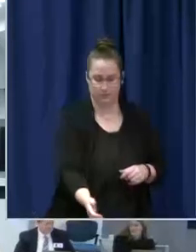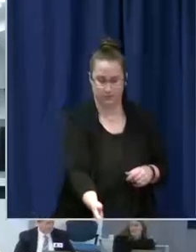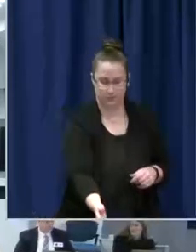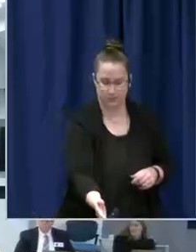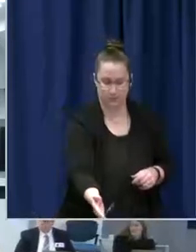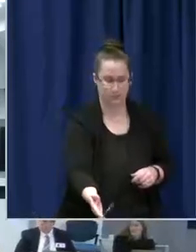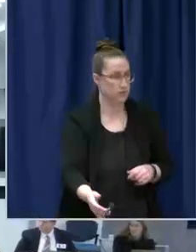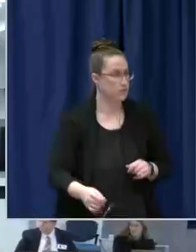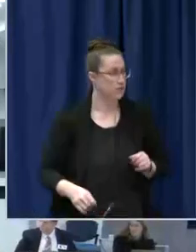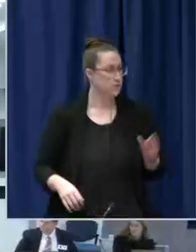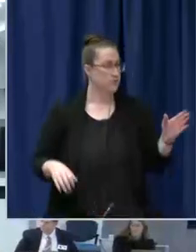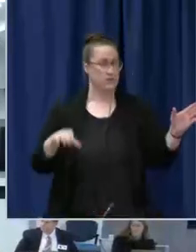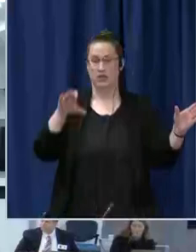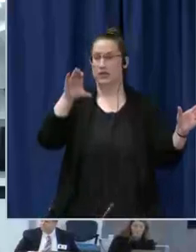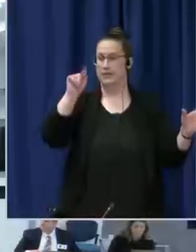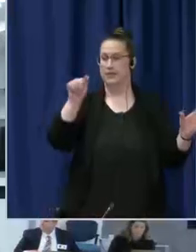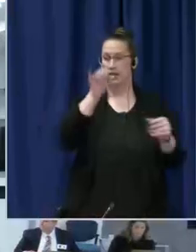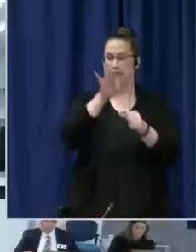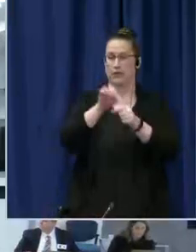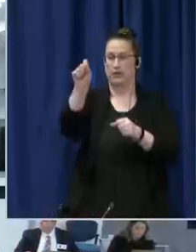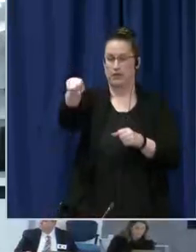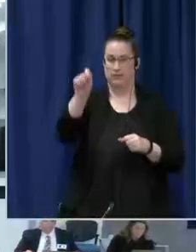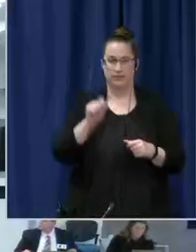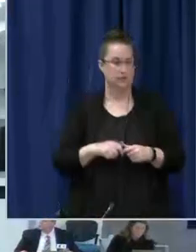Yes. CTA votes yes.